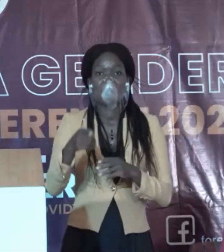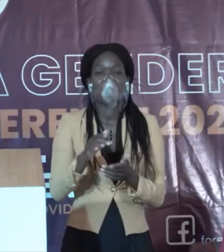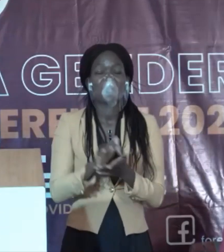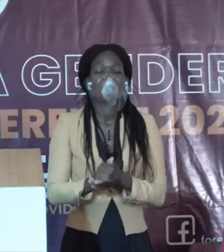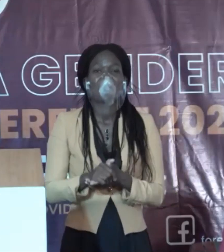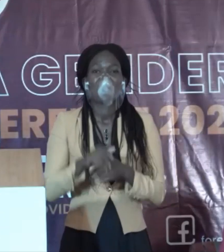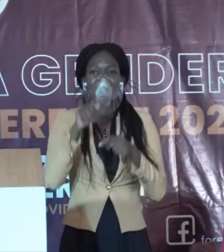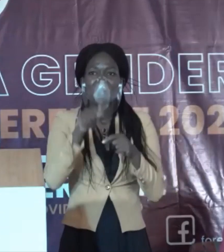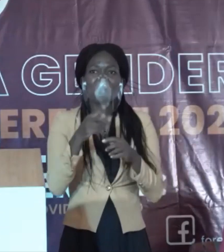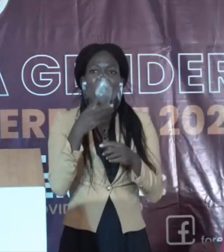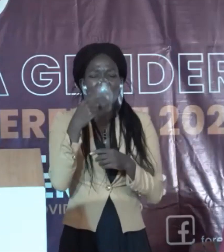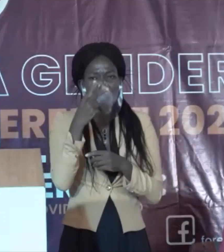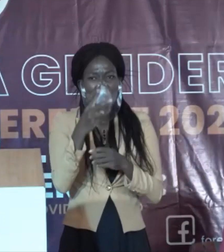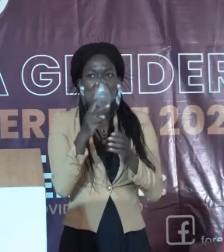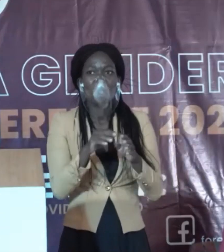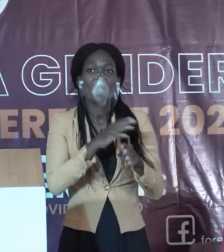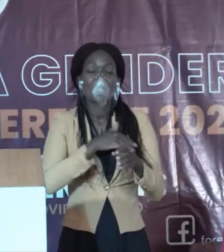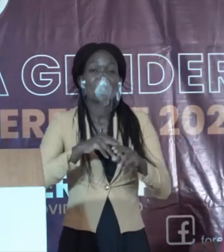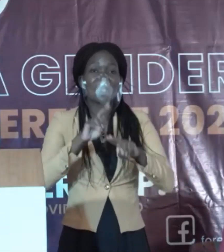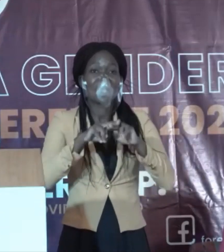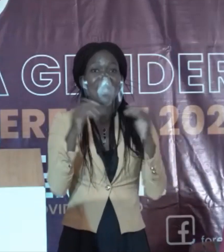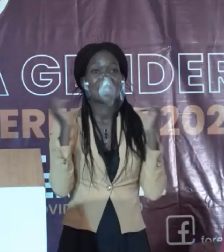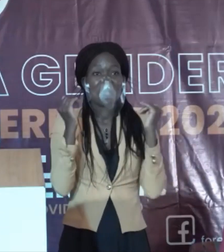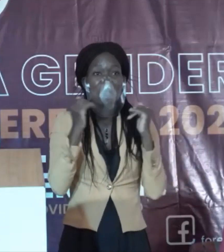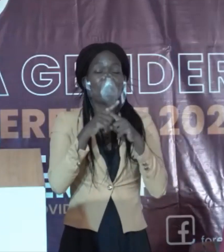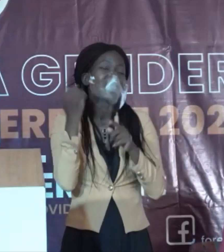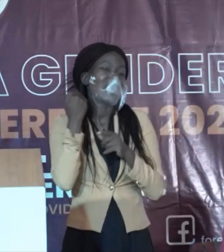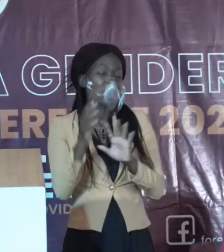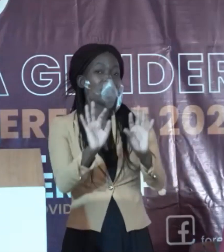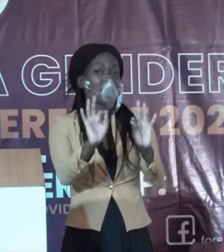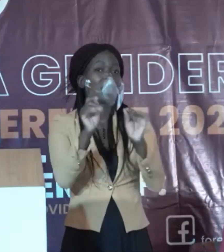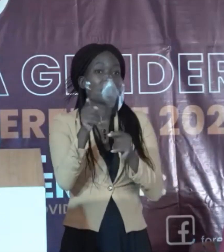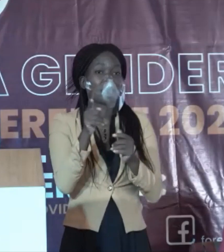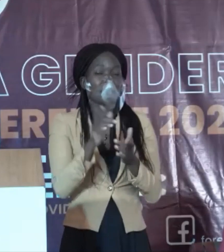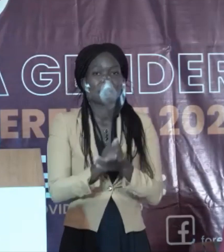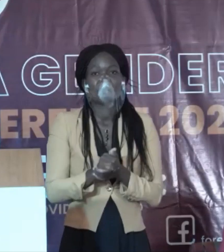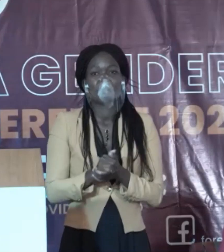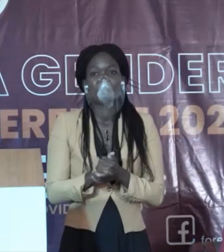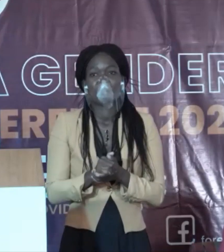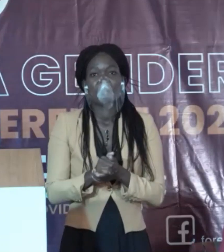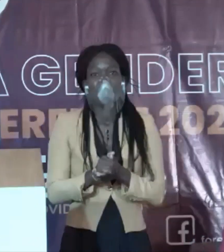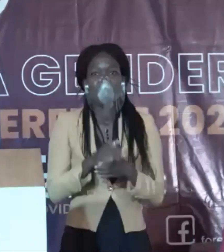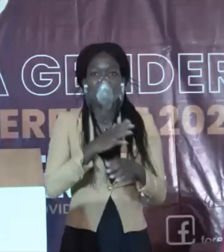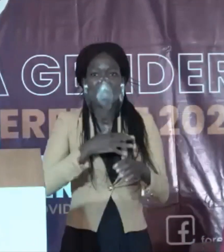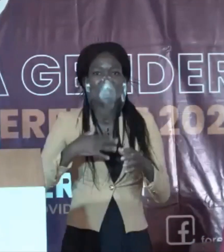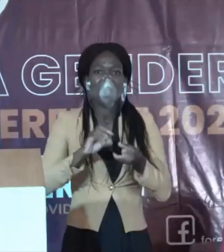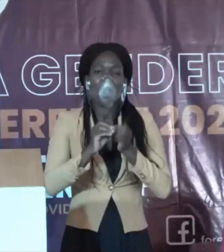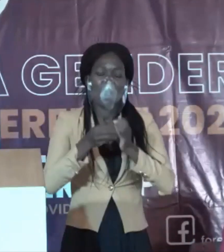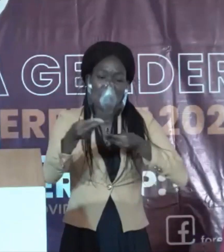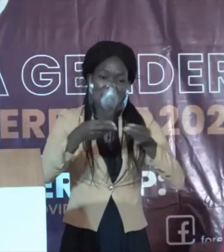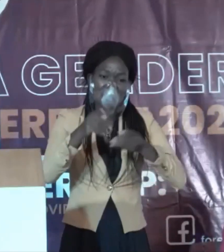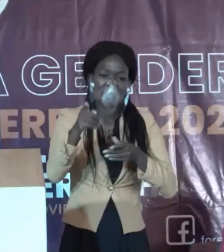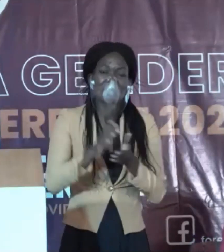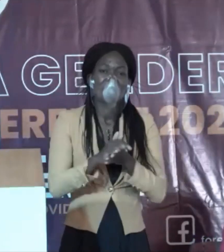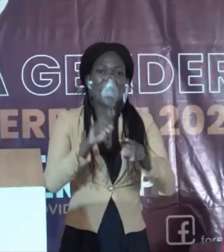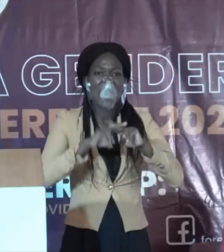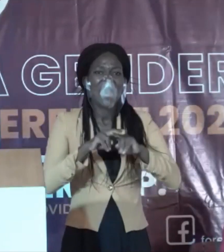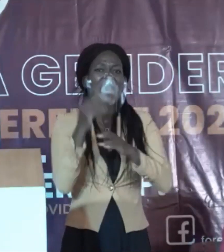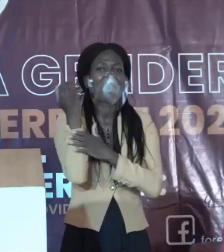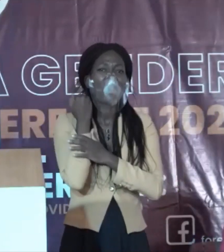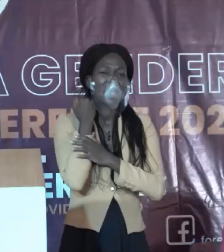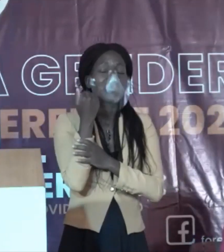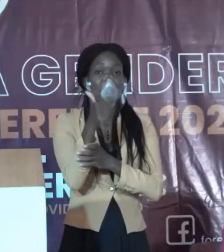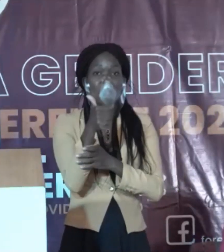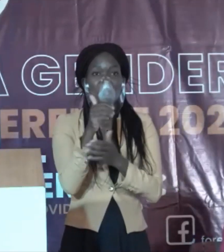cater for the safety, security, and other needs of the small-scale women traders. Women traders face